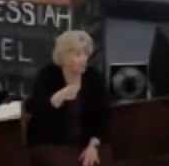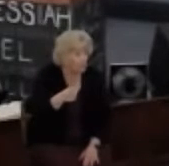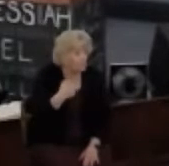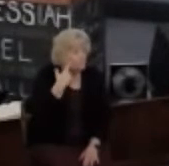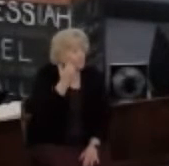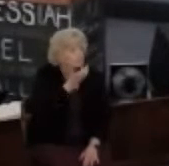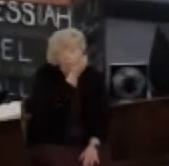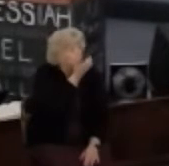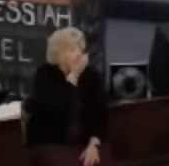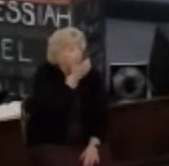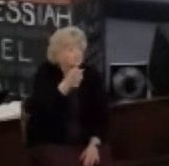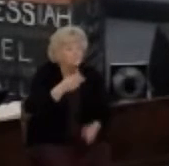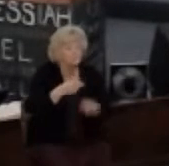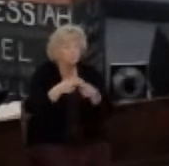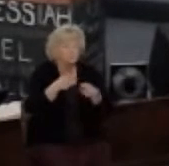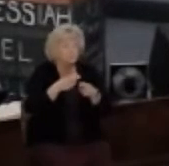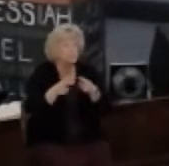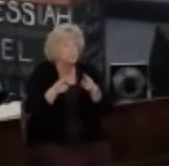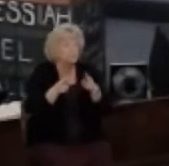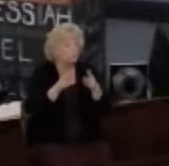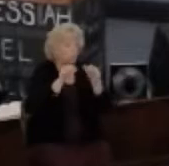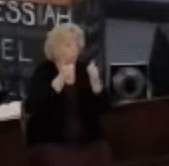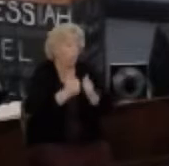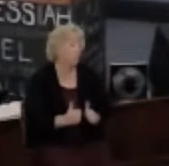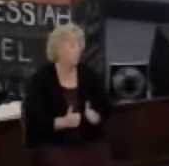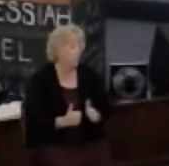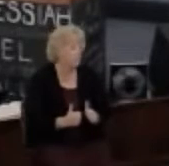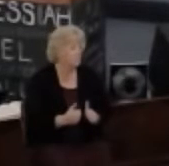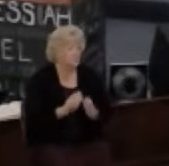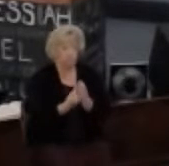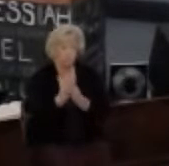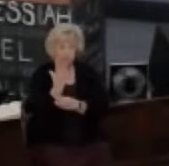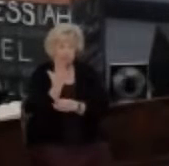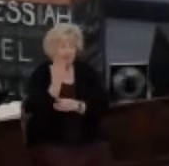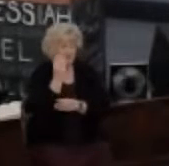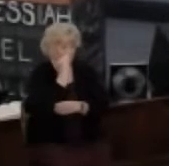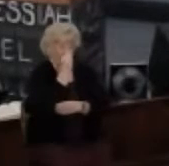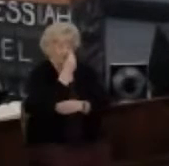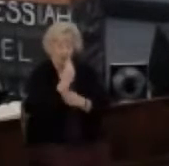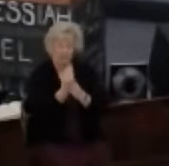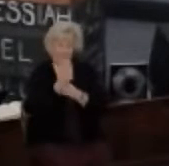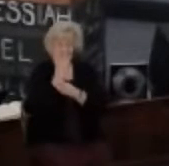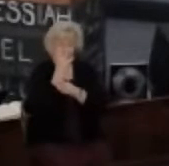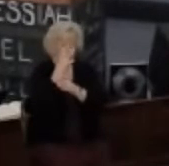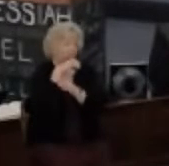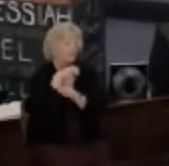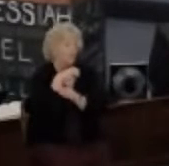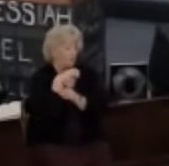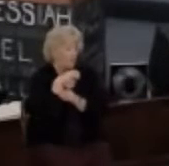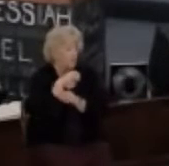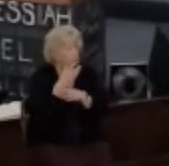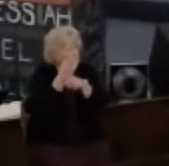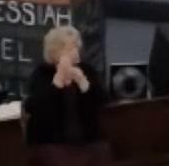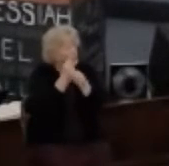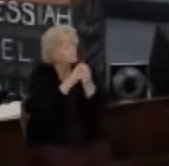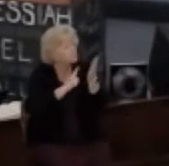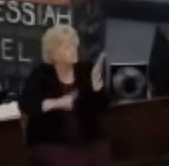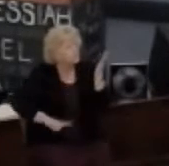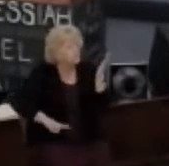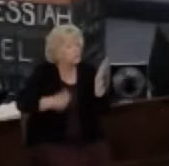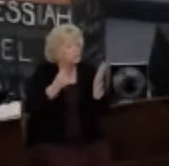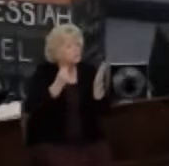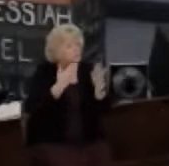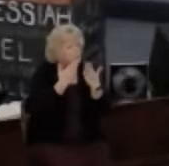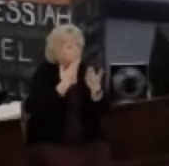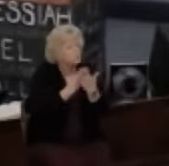grass, they soon fade away. Like spring flowers, they soon wither. Trust in the Lord and do good. Then